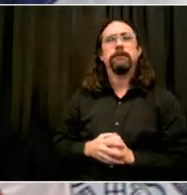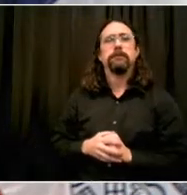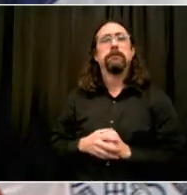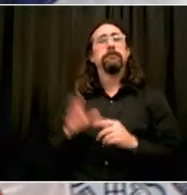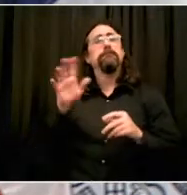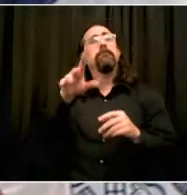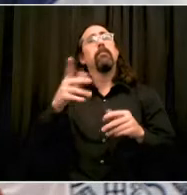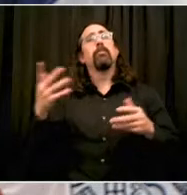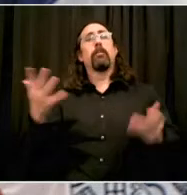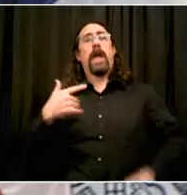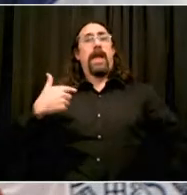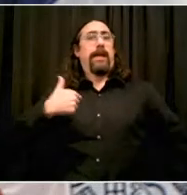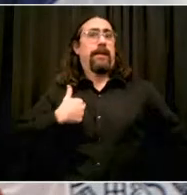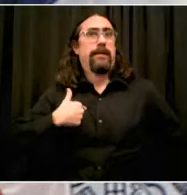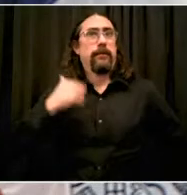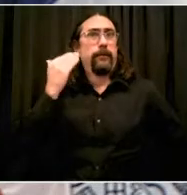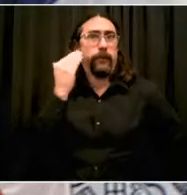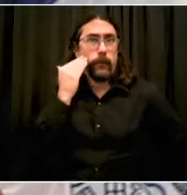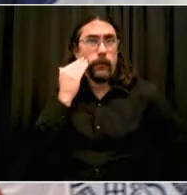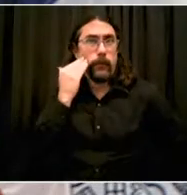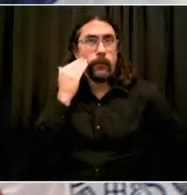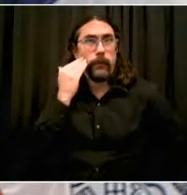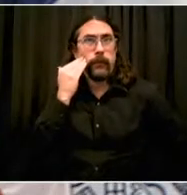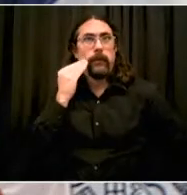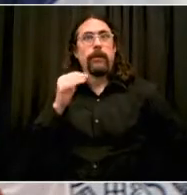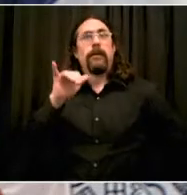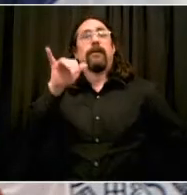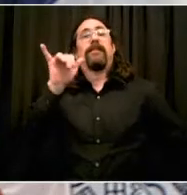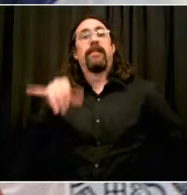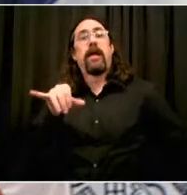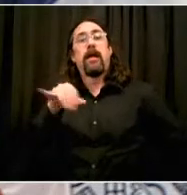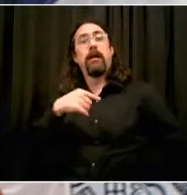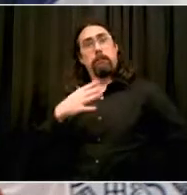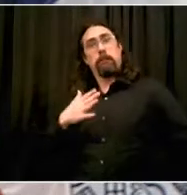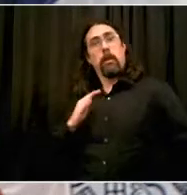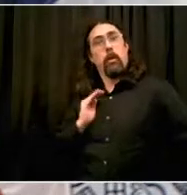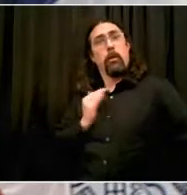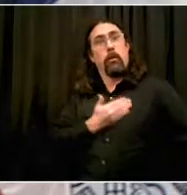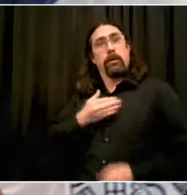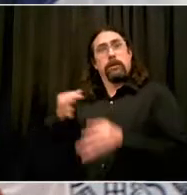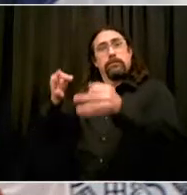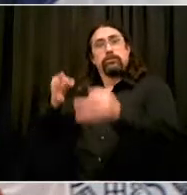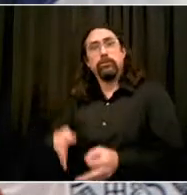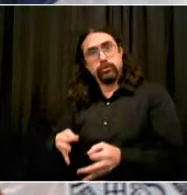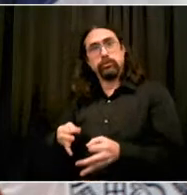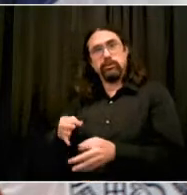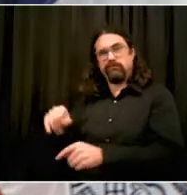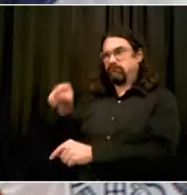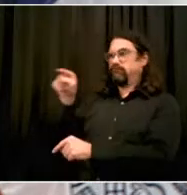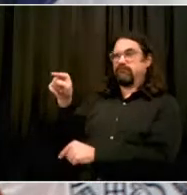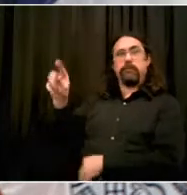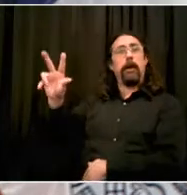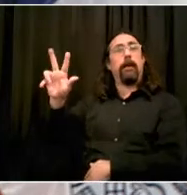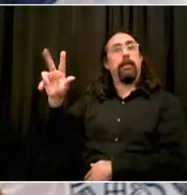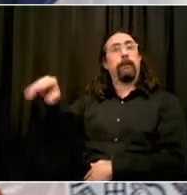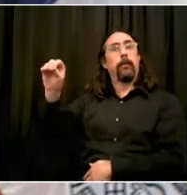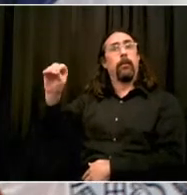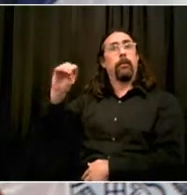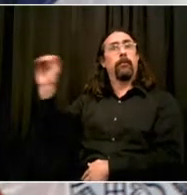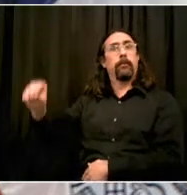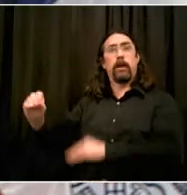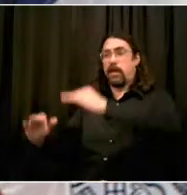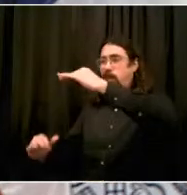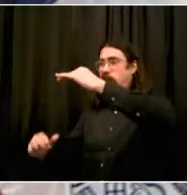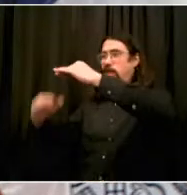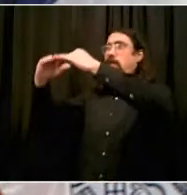the day the test was taken, not when the test result arrives, the day the test was taken. We simply believe